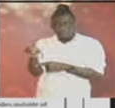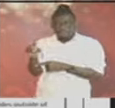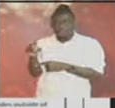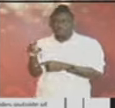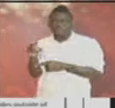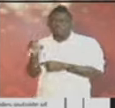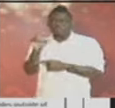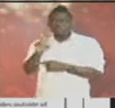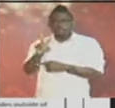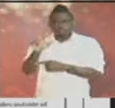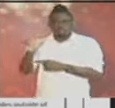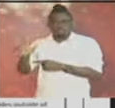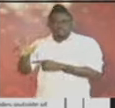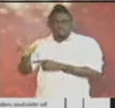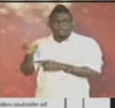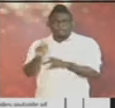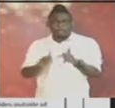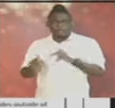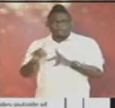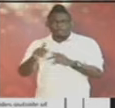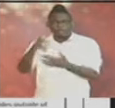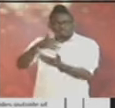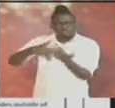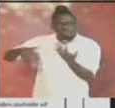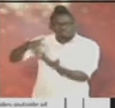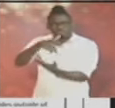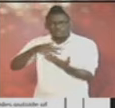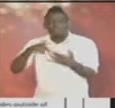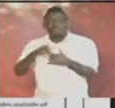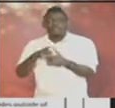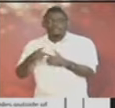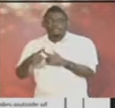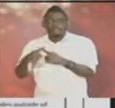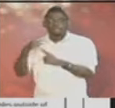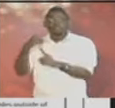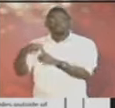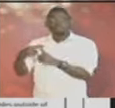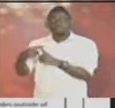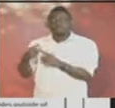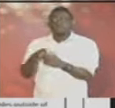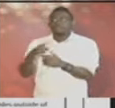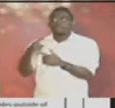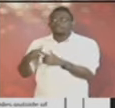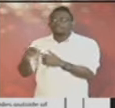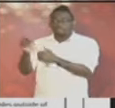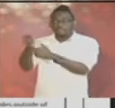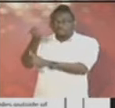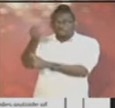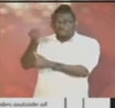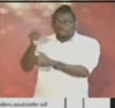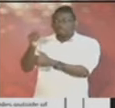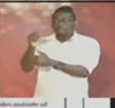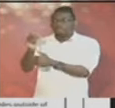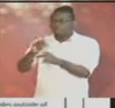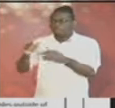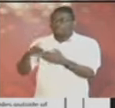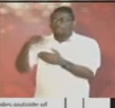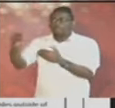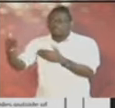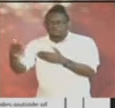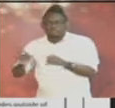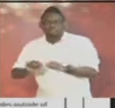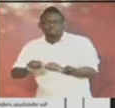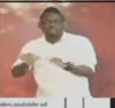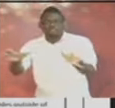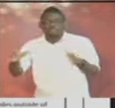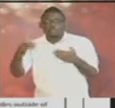contacts turning positive, and 8 secondary contacts turning positive, which would have totaled 43. Now, when we compare it to what we have today,